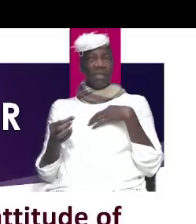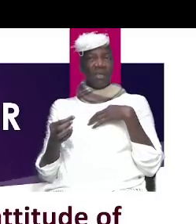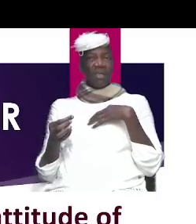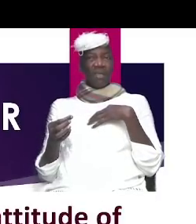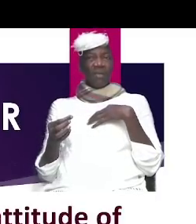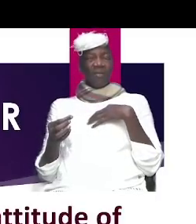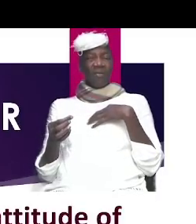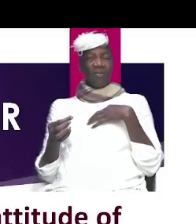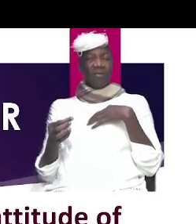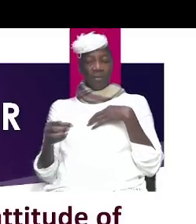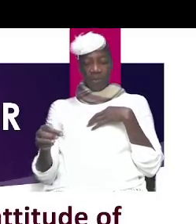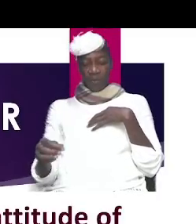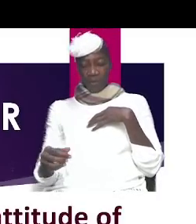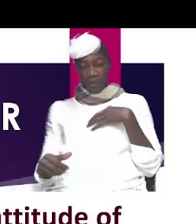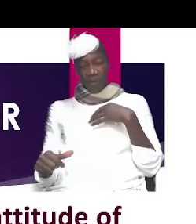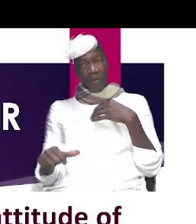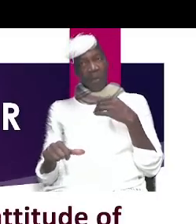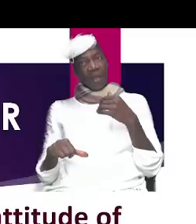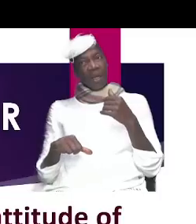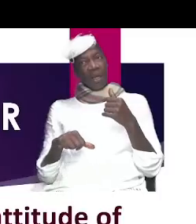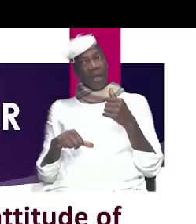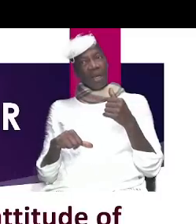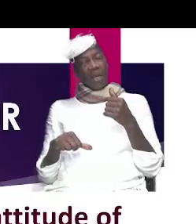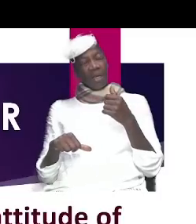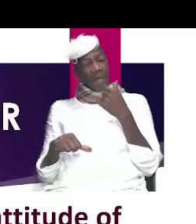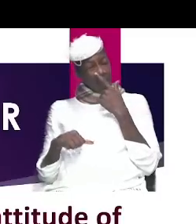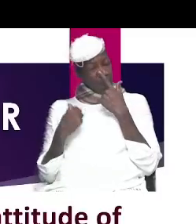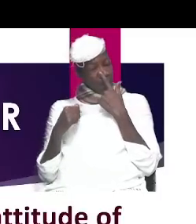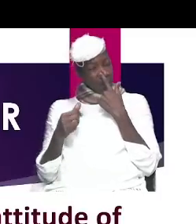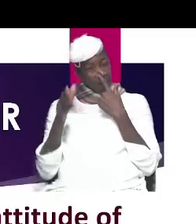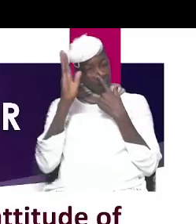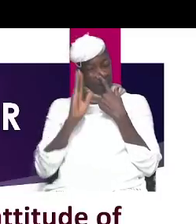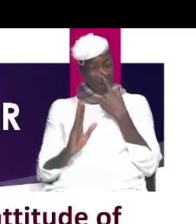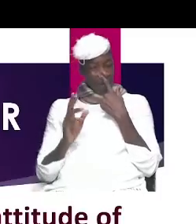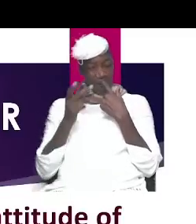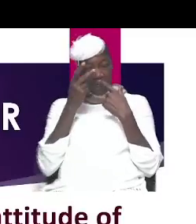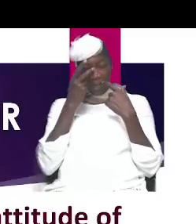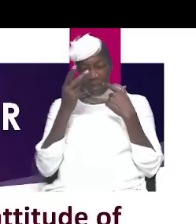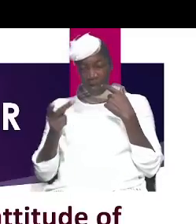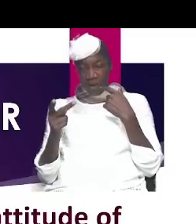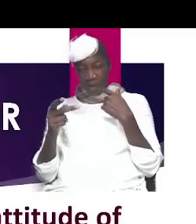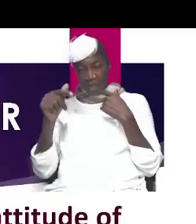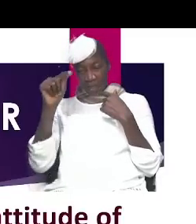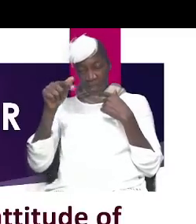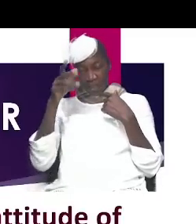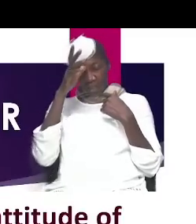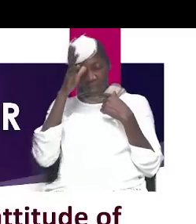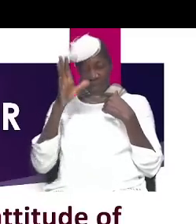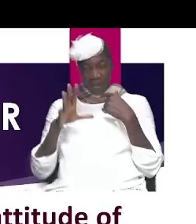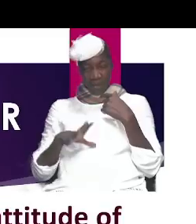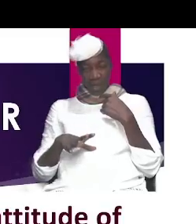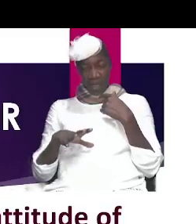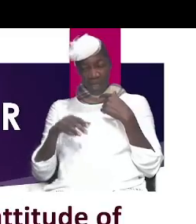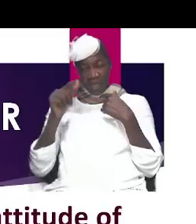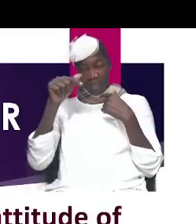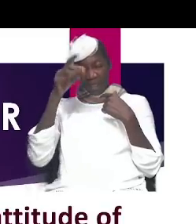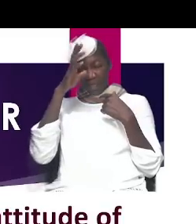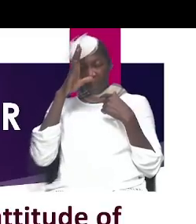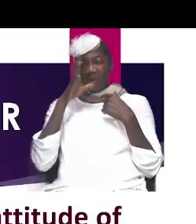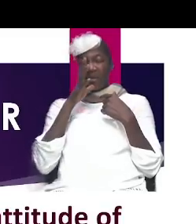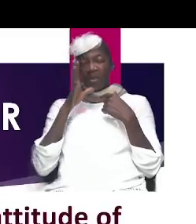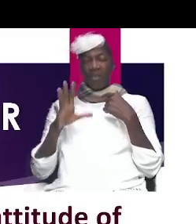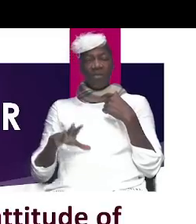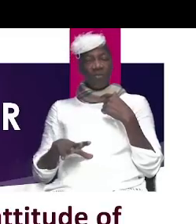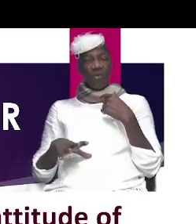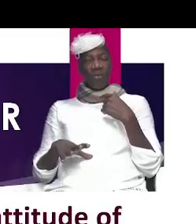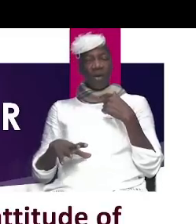and an attitude that God can look at and say, this man, this woman has